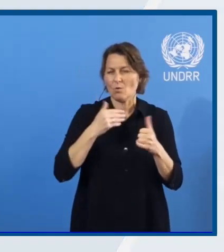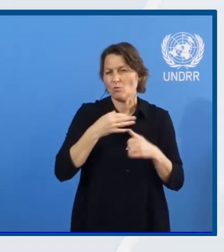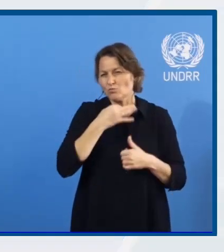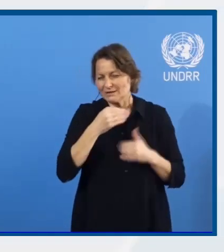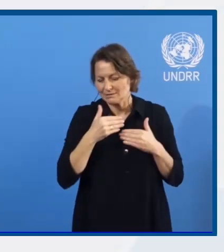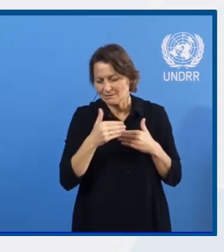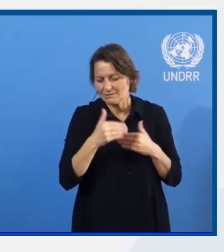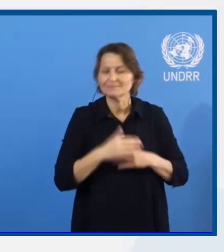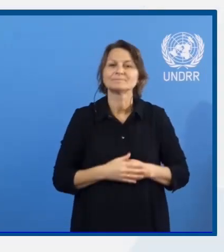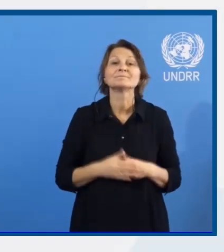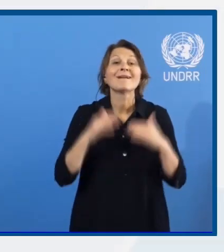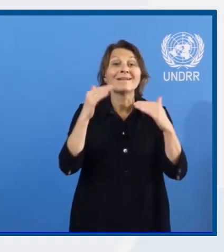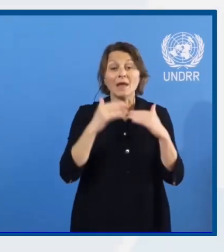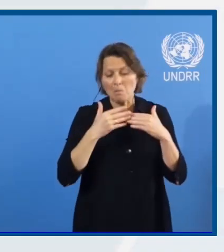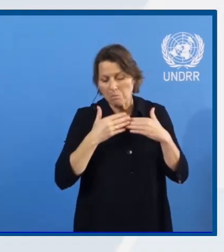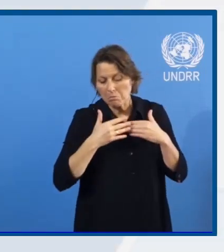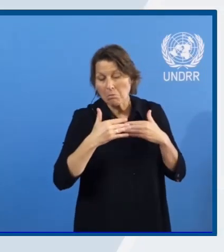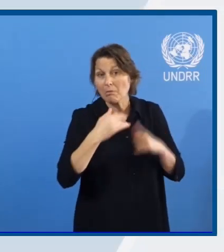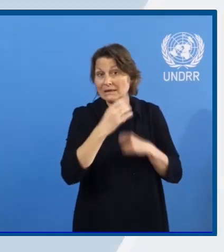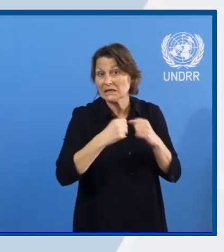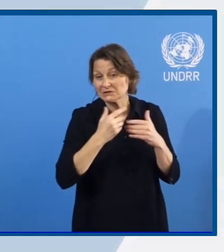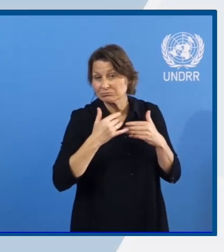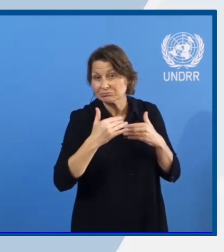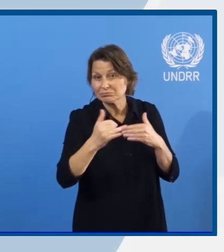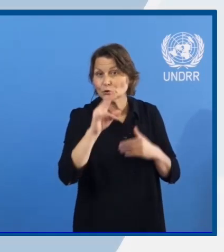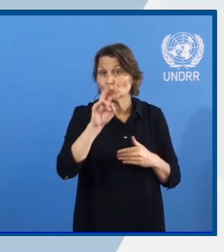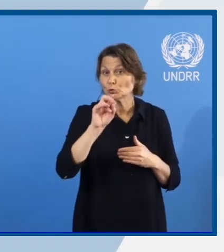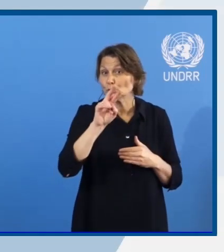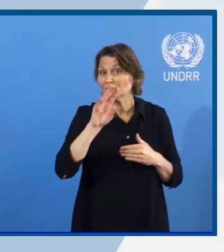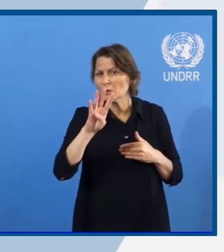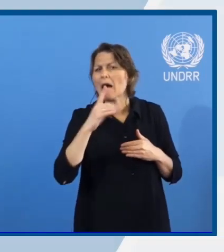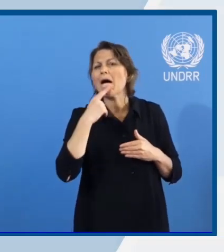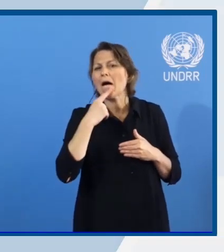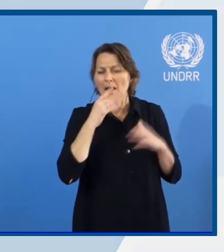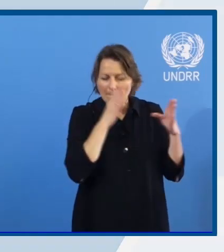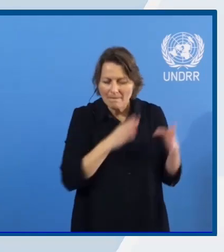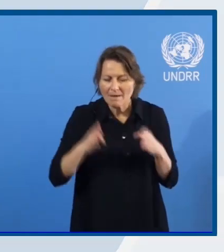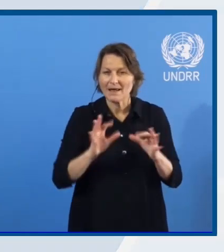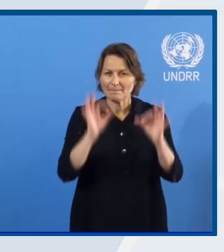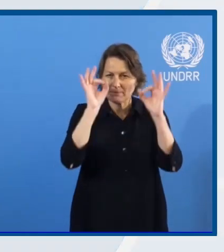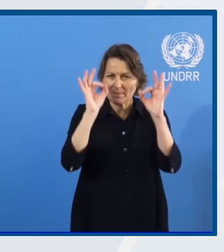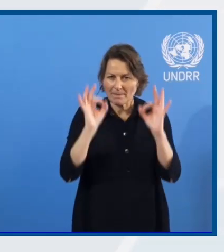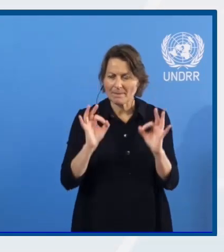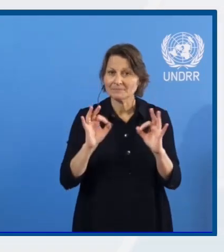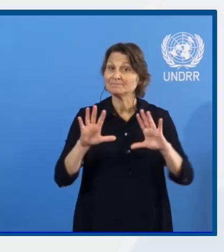focus, longer time perspectives that are important to factor in planning. So